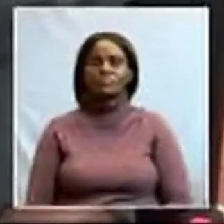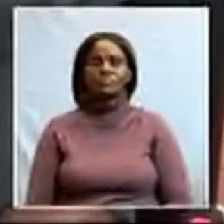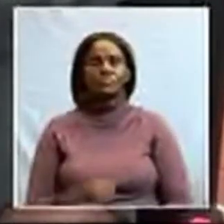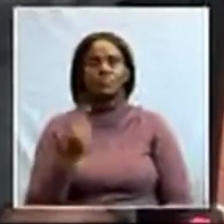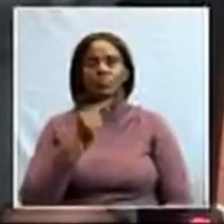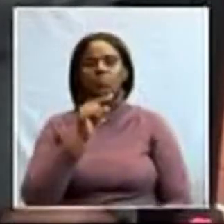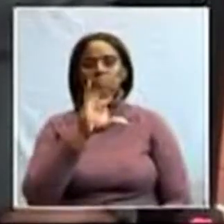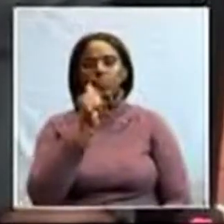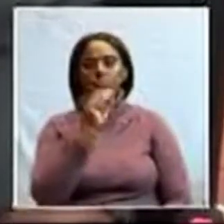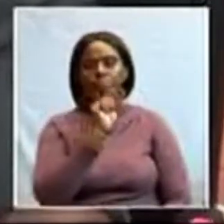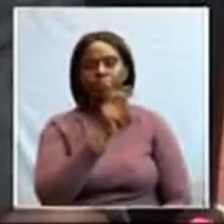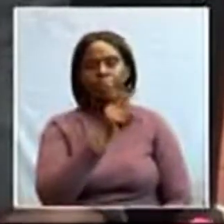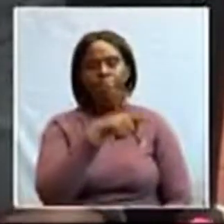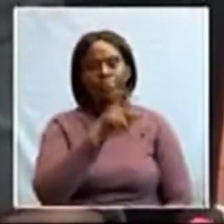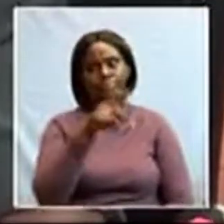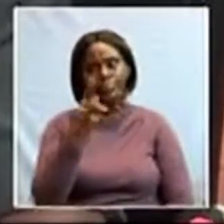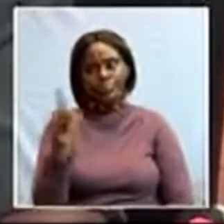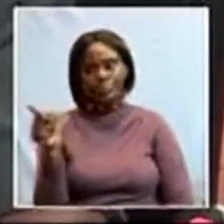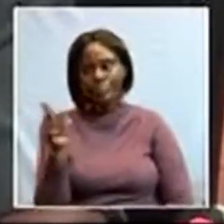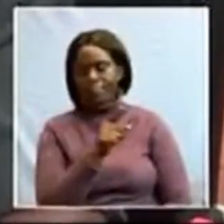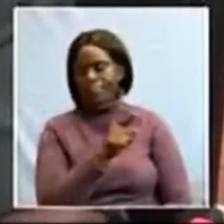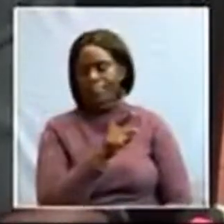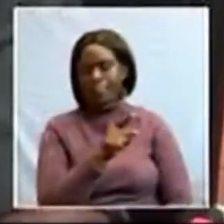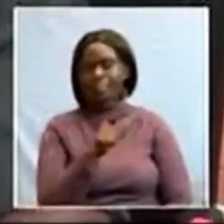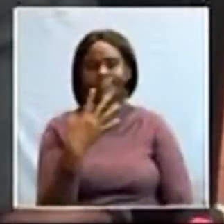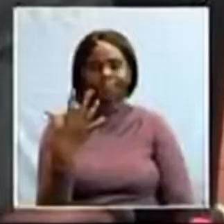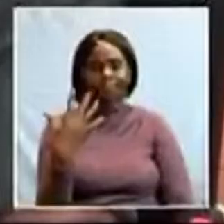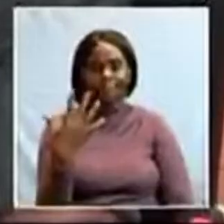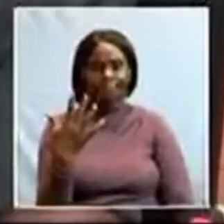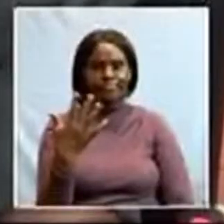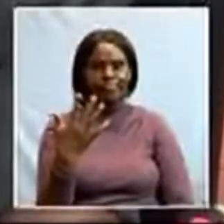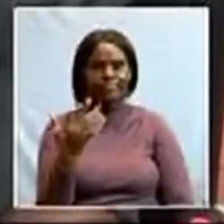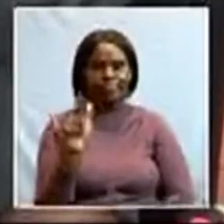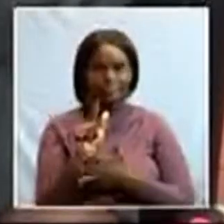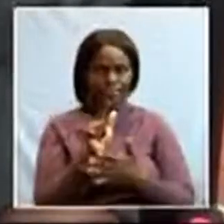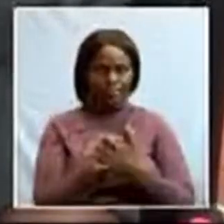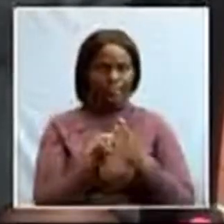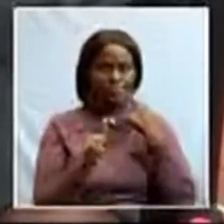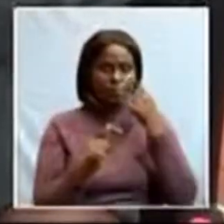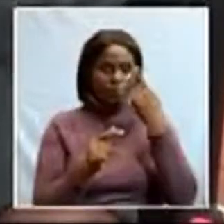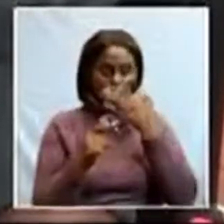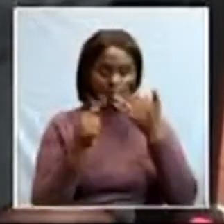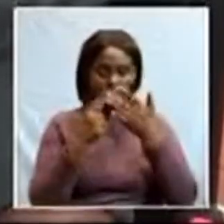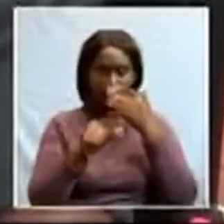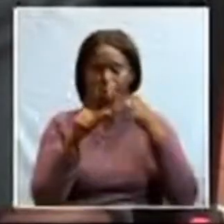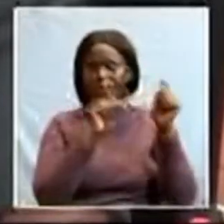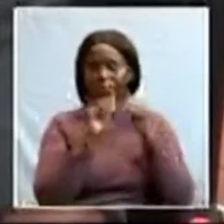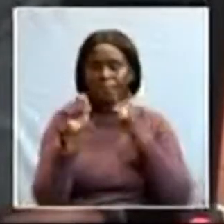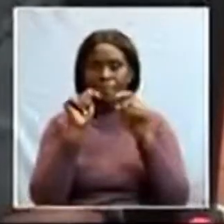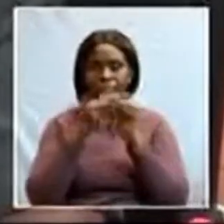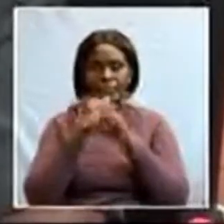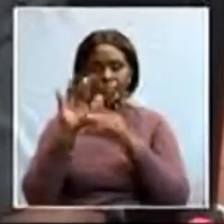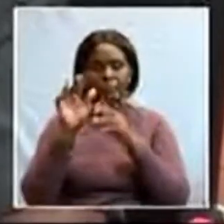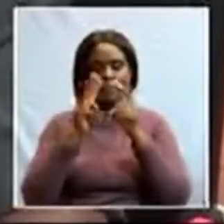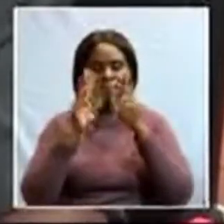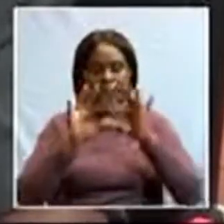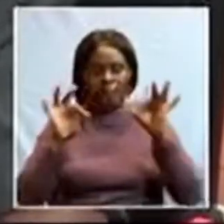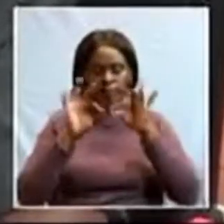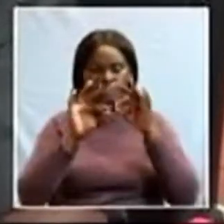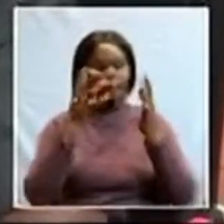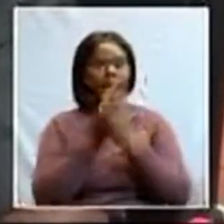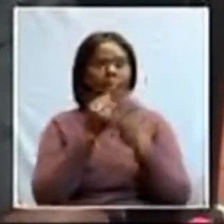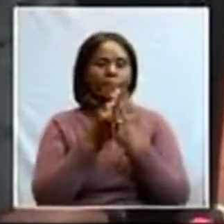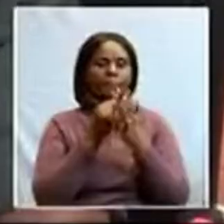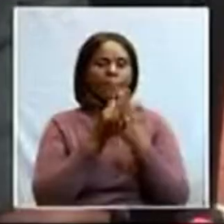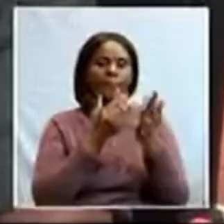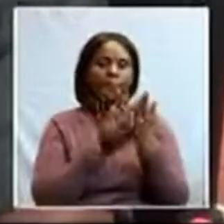withdrew cash, you came and paid it by hand. The law states that you are supposed to transfer into their relevant